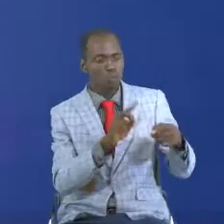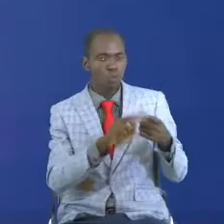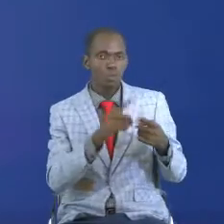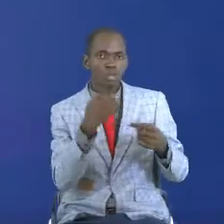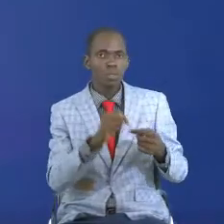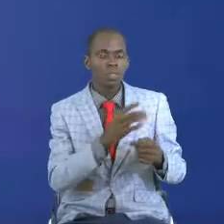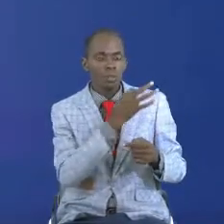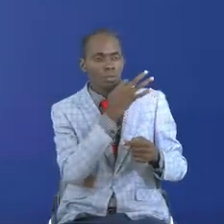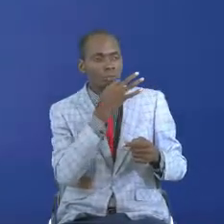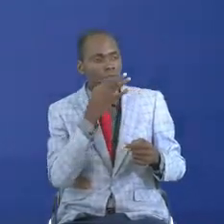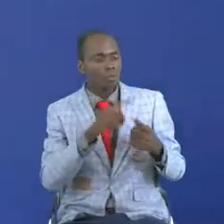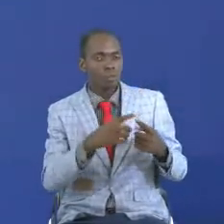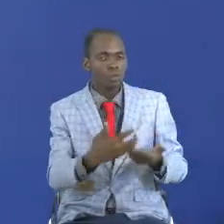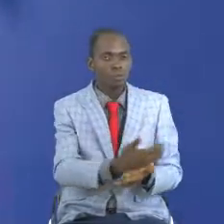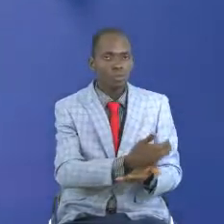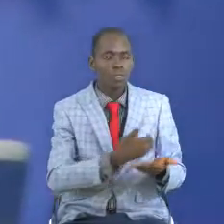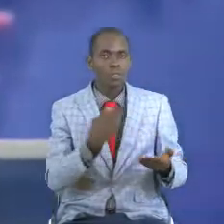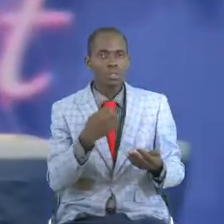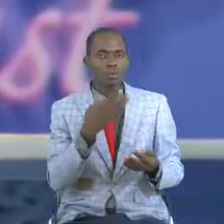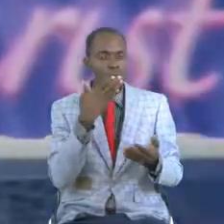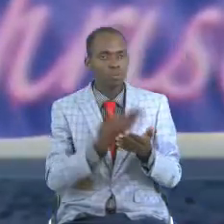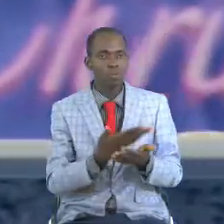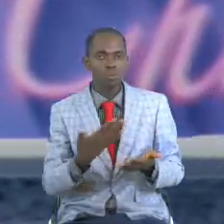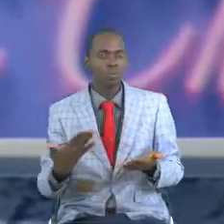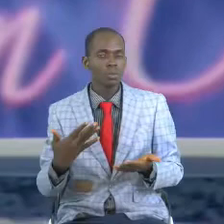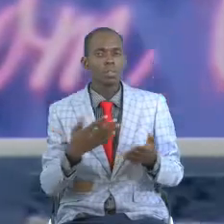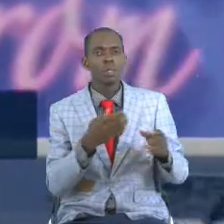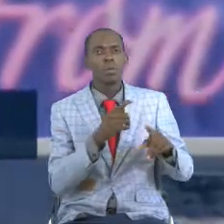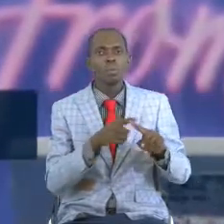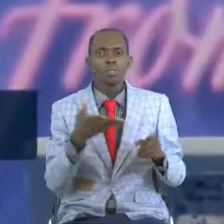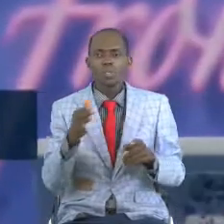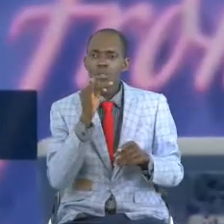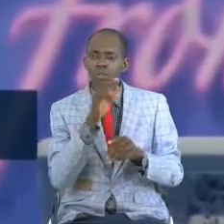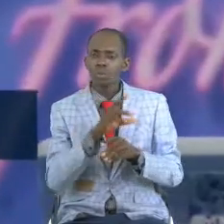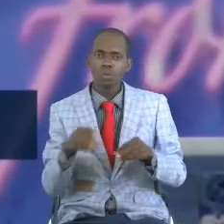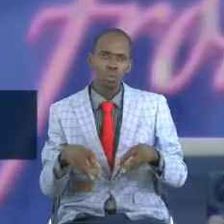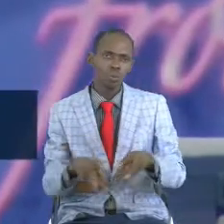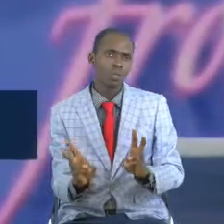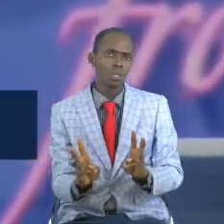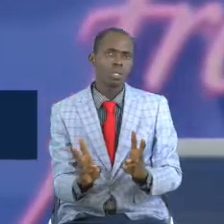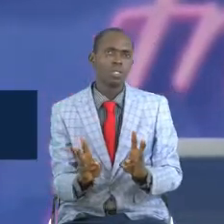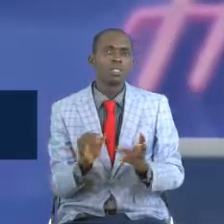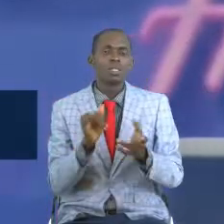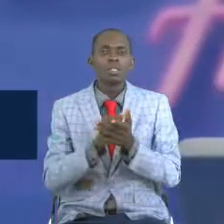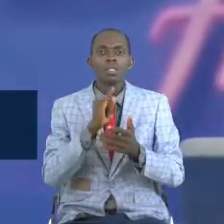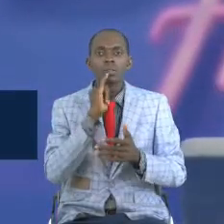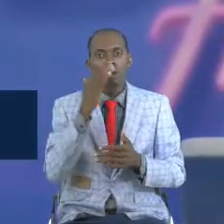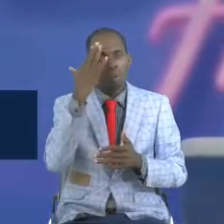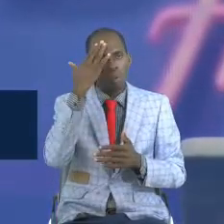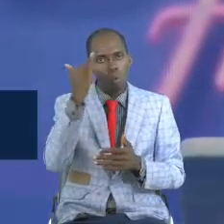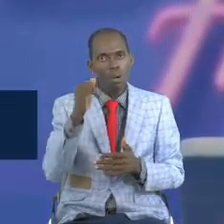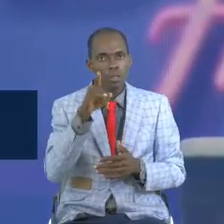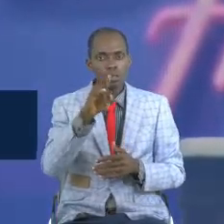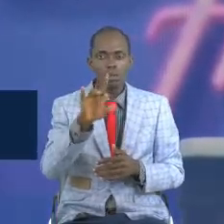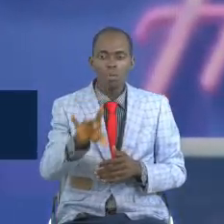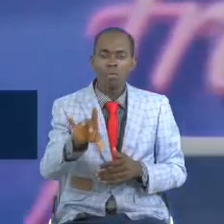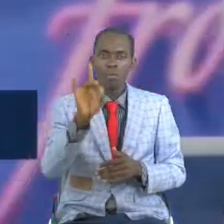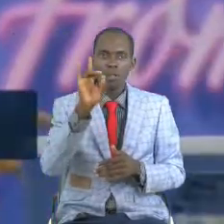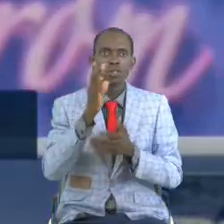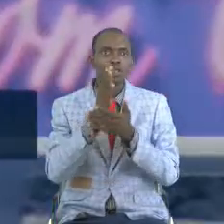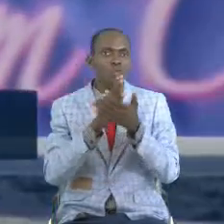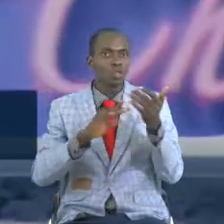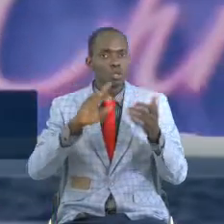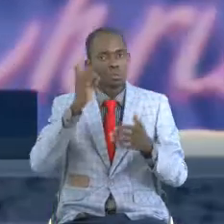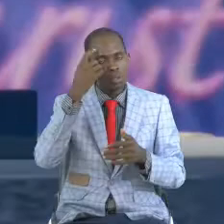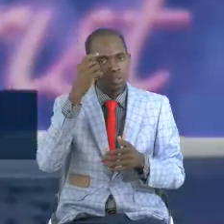there, but there's no road to take us there. That's why you find some governors and our